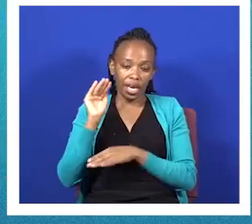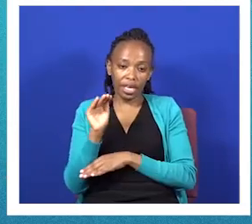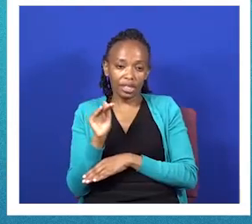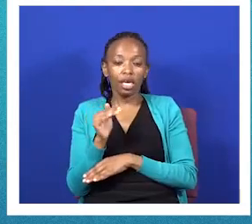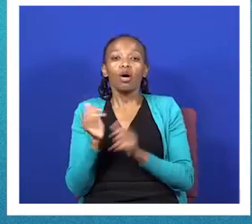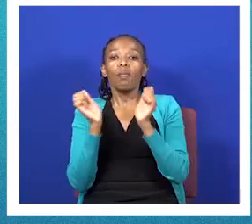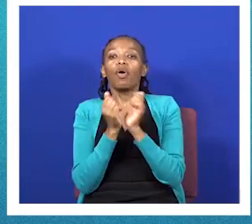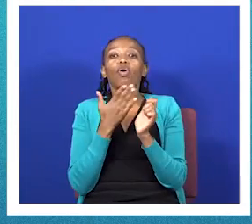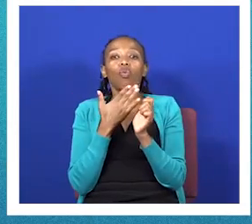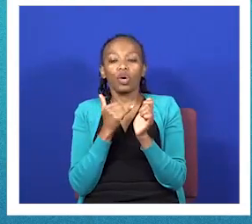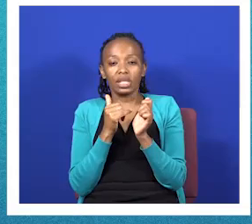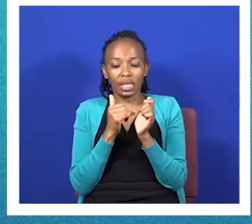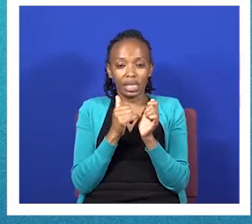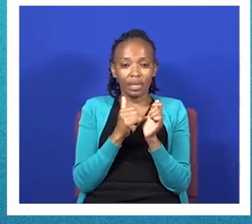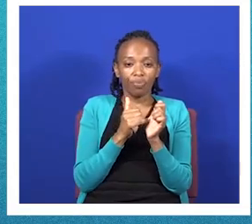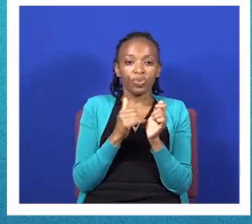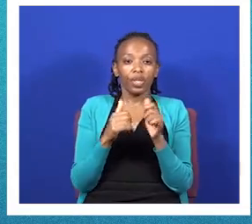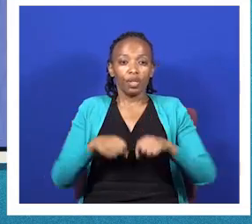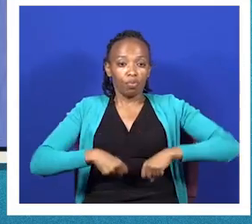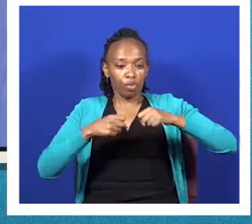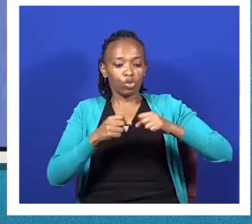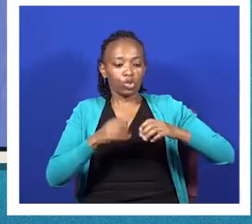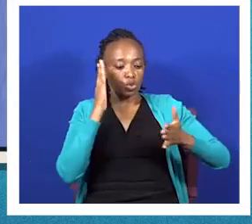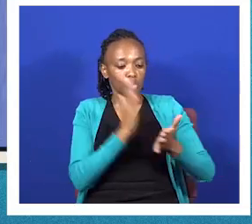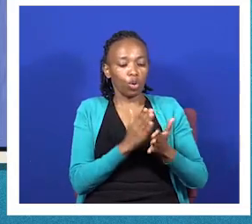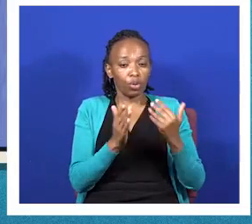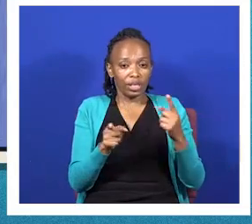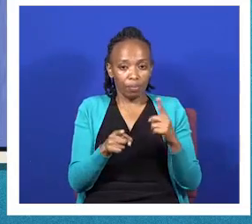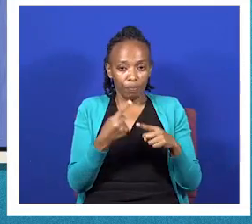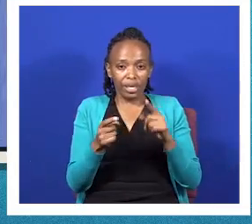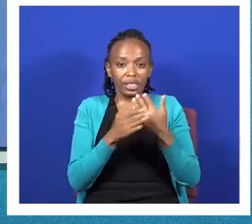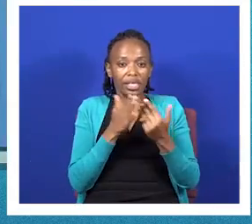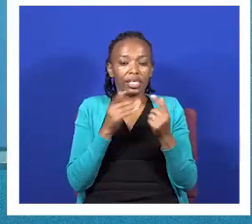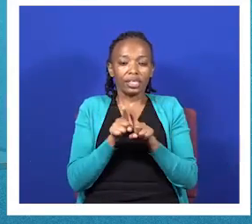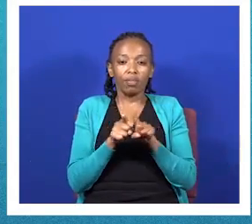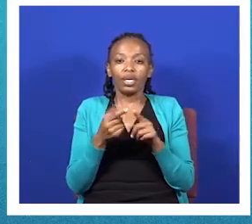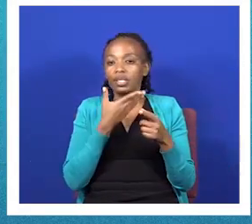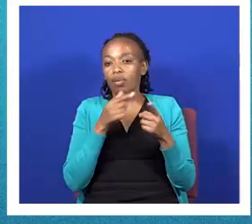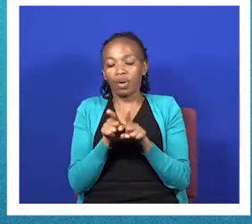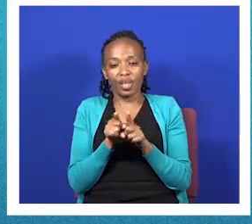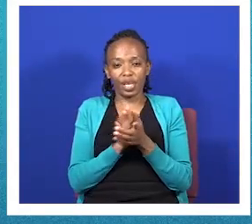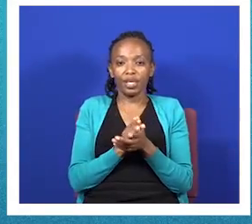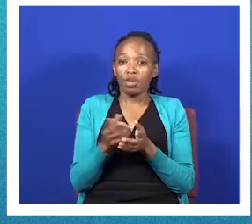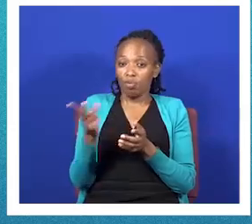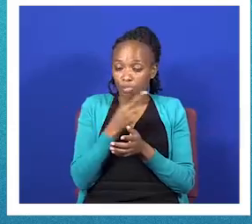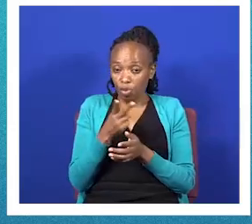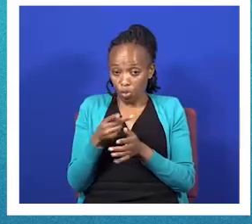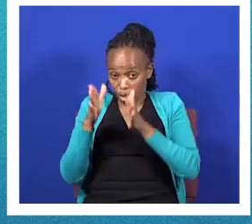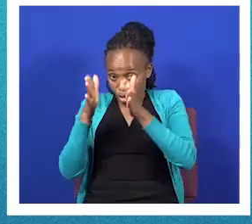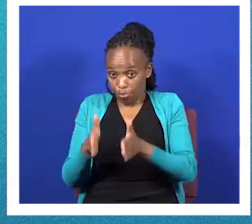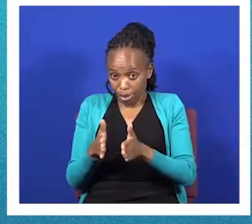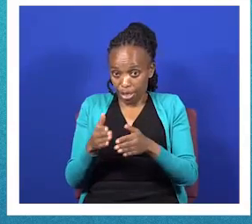Paul wanted Philemon to stop treating Onesimus as a slave and start treating him as a brother. That's because Philemon and Onesimus were both